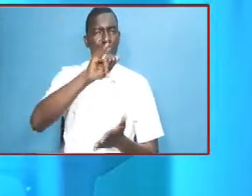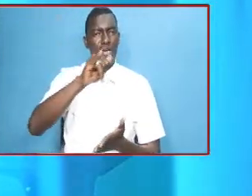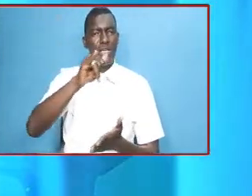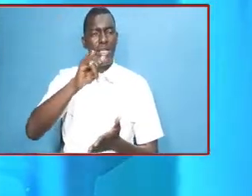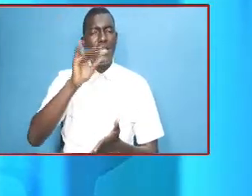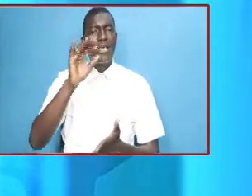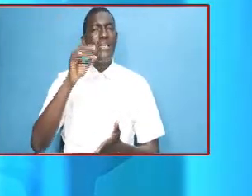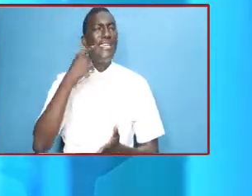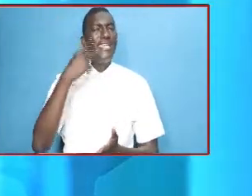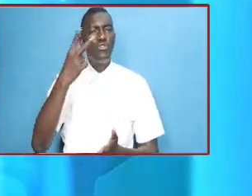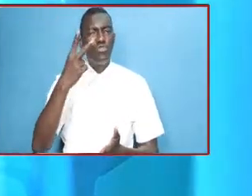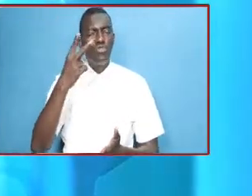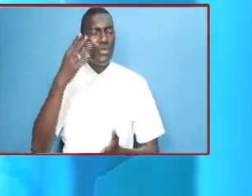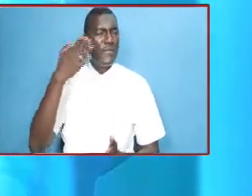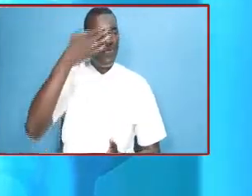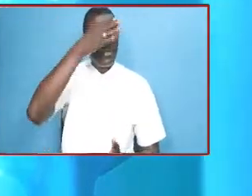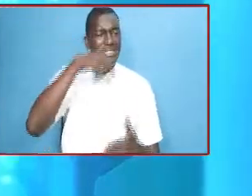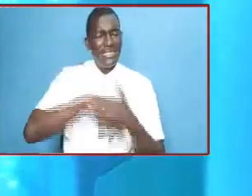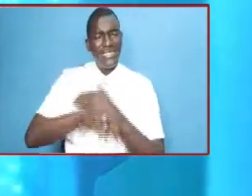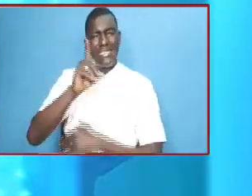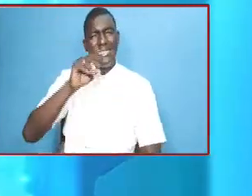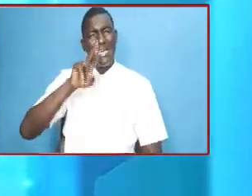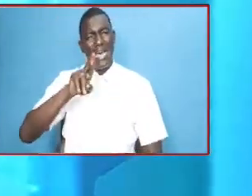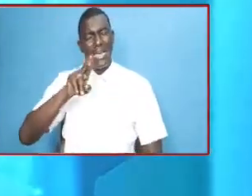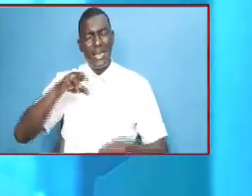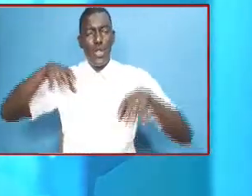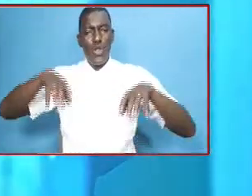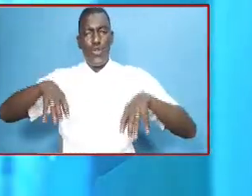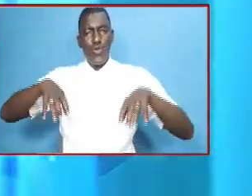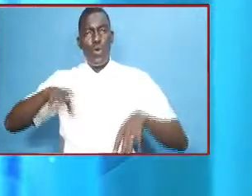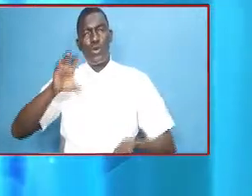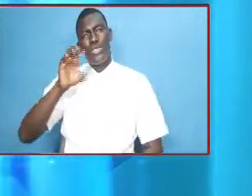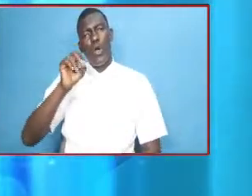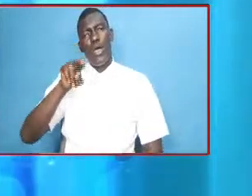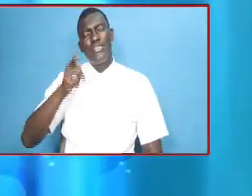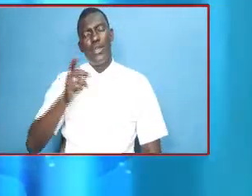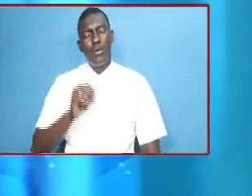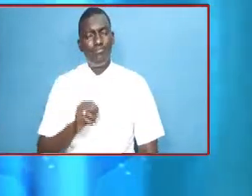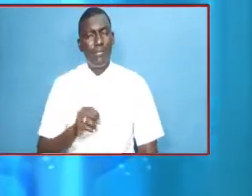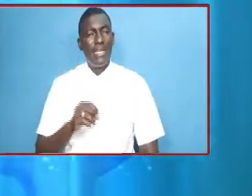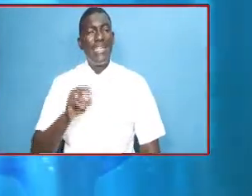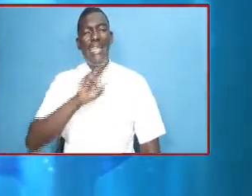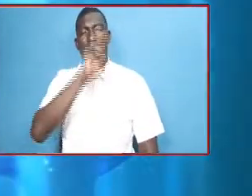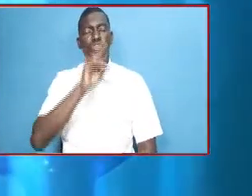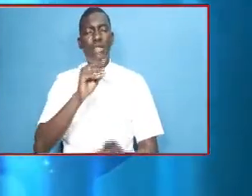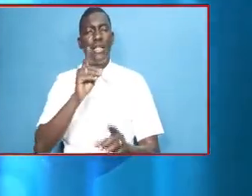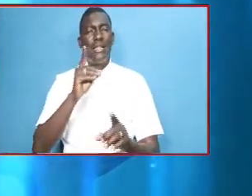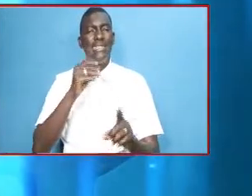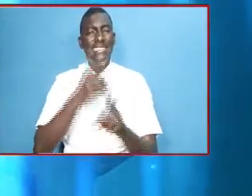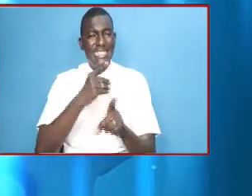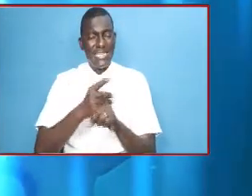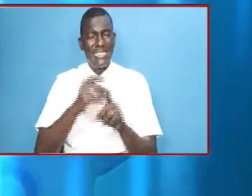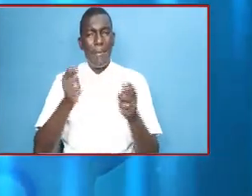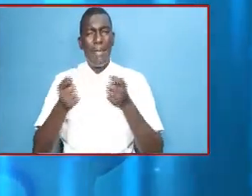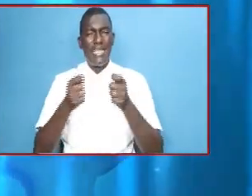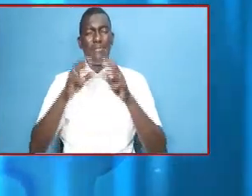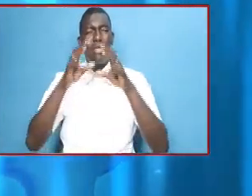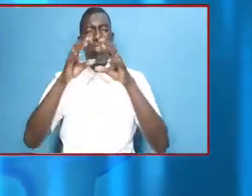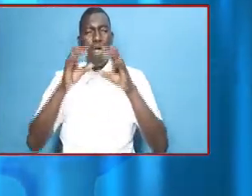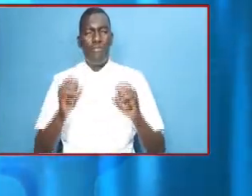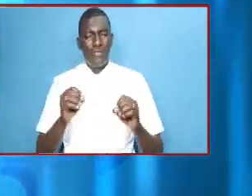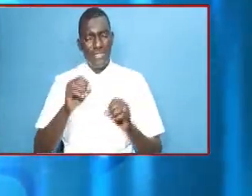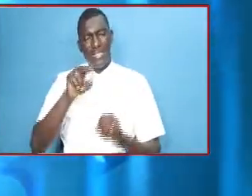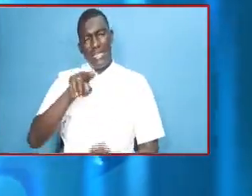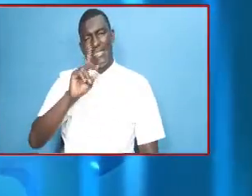visit to the Democratic Republic of Congo. The National Disaster Management Agency, on behalf of the Gambia government, on